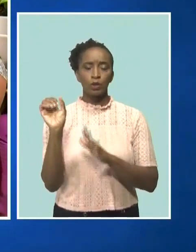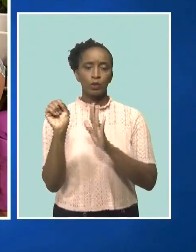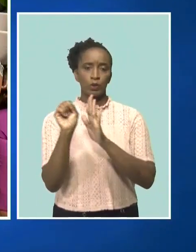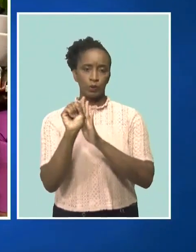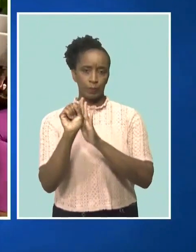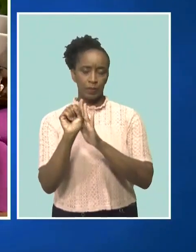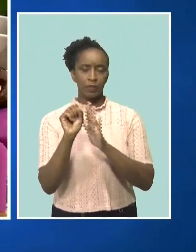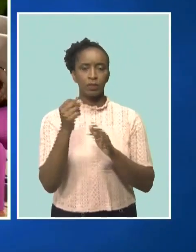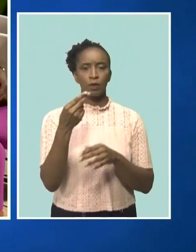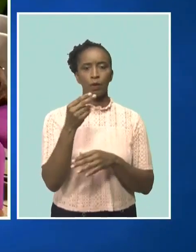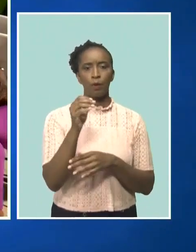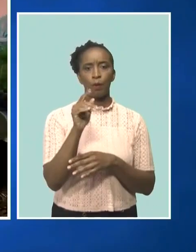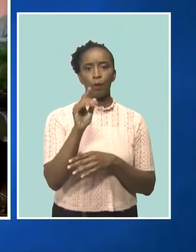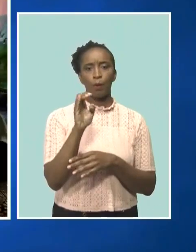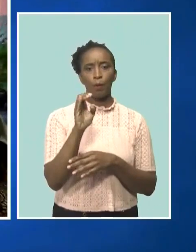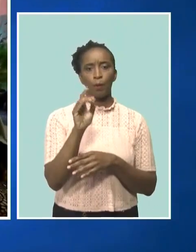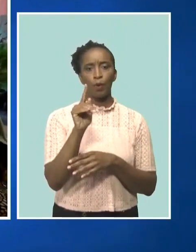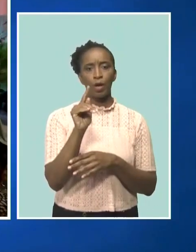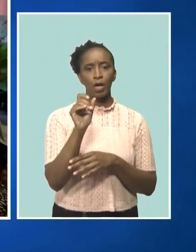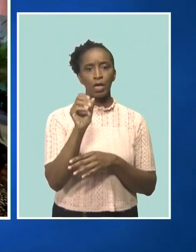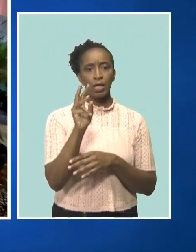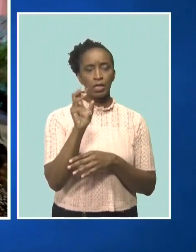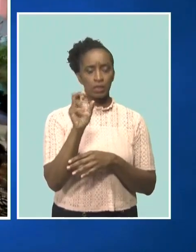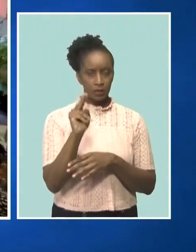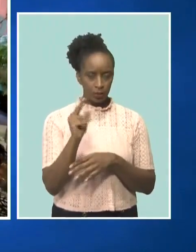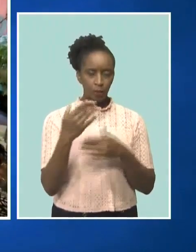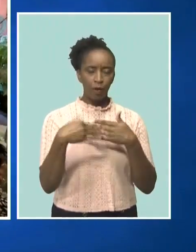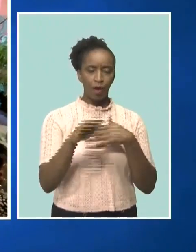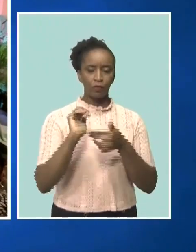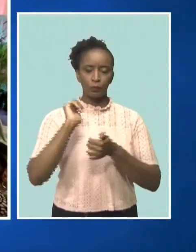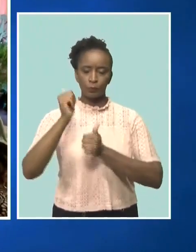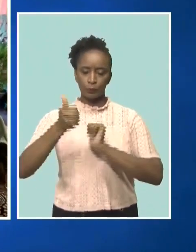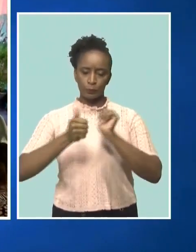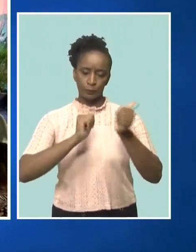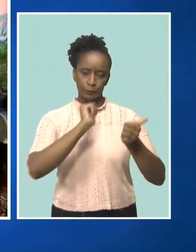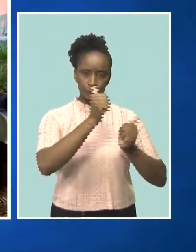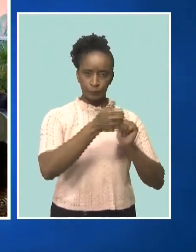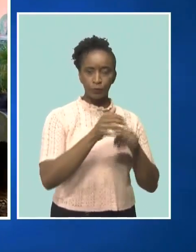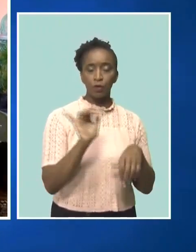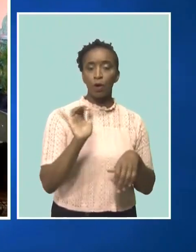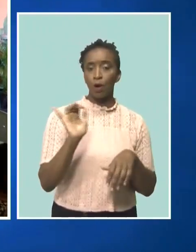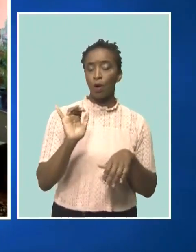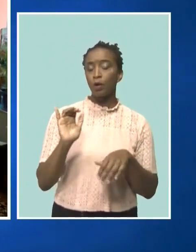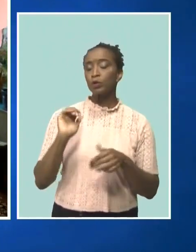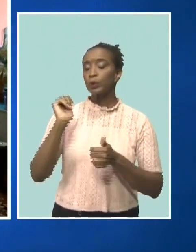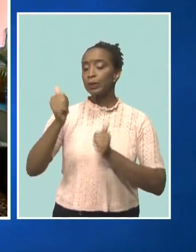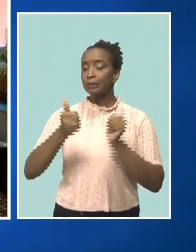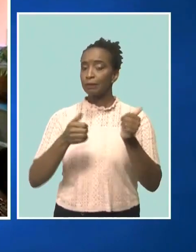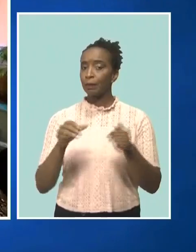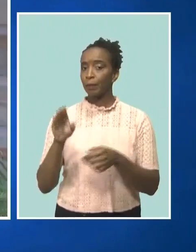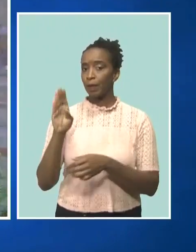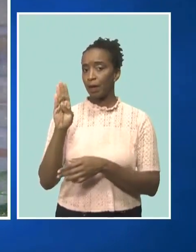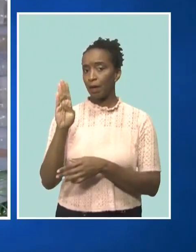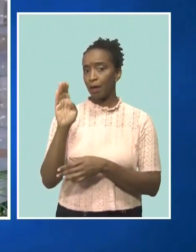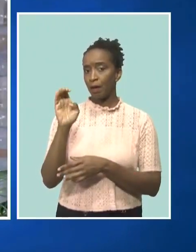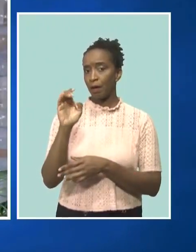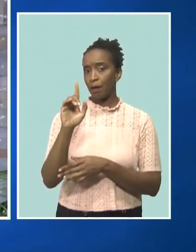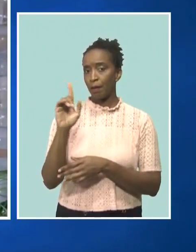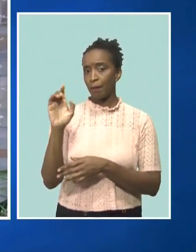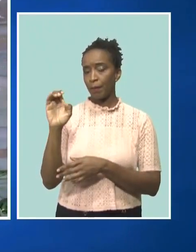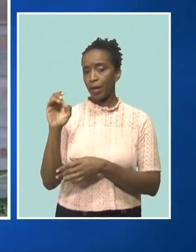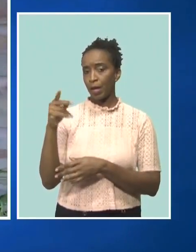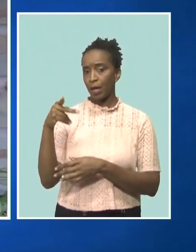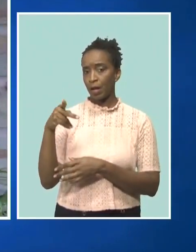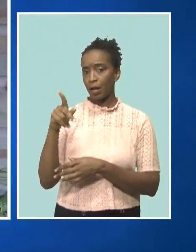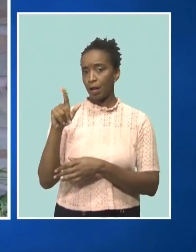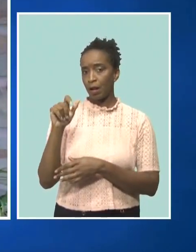follow suit. And they will also be looking at Belle Plaine St. Andrew and the Glebe St. George. The reality is